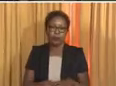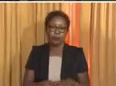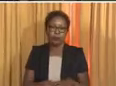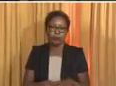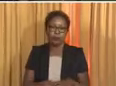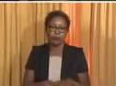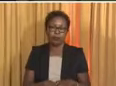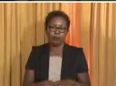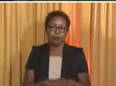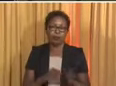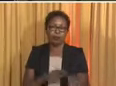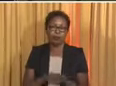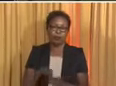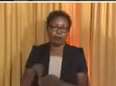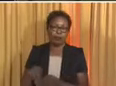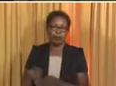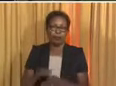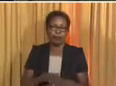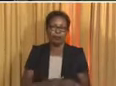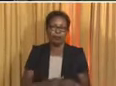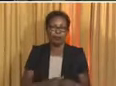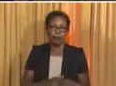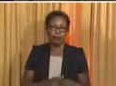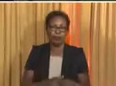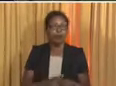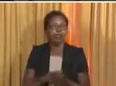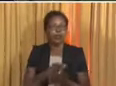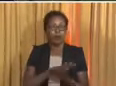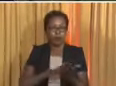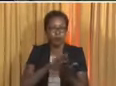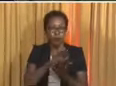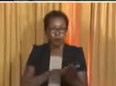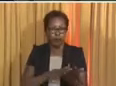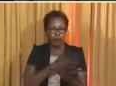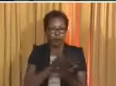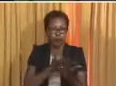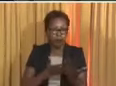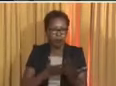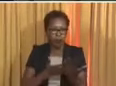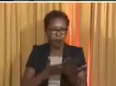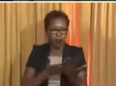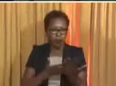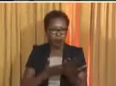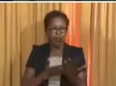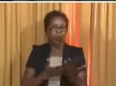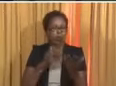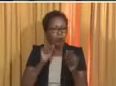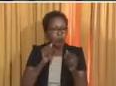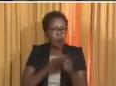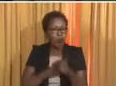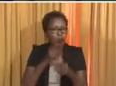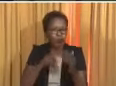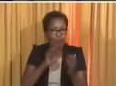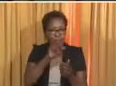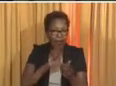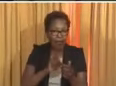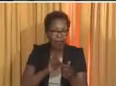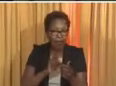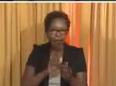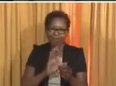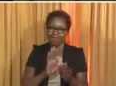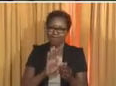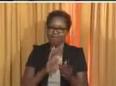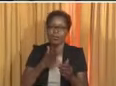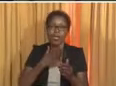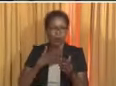The above notwithstanding, is the basic structure doctrine as presented by the parties applicable in Kenya? It is my considered opinion